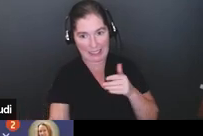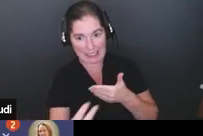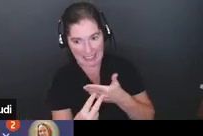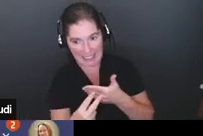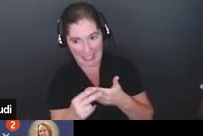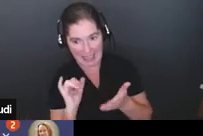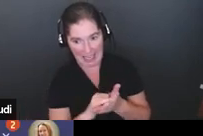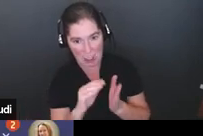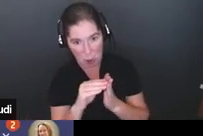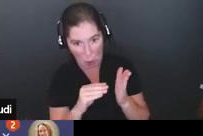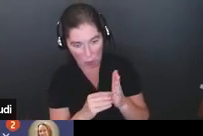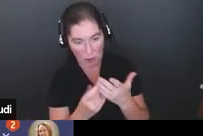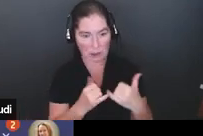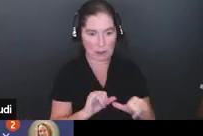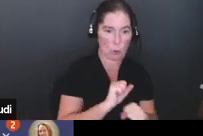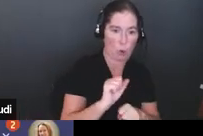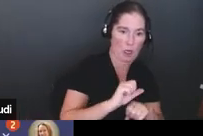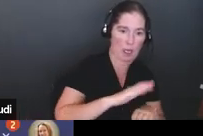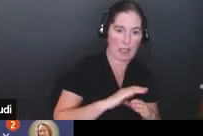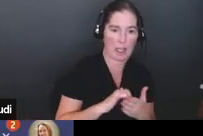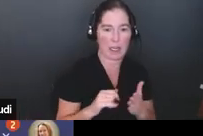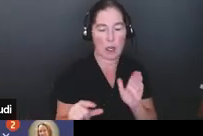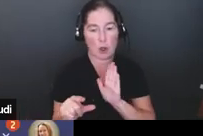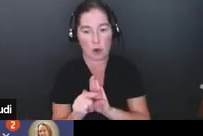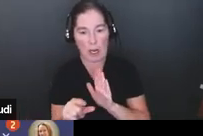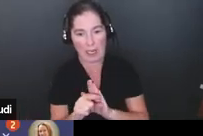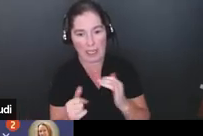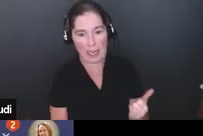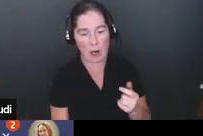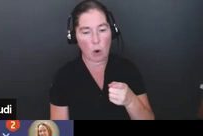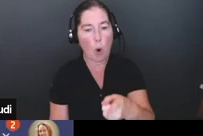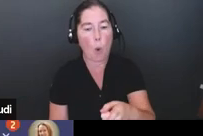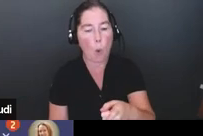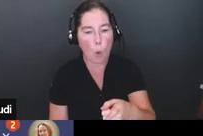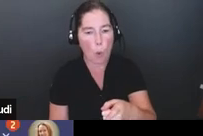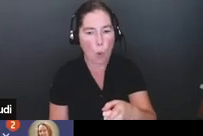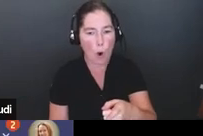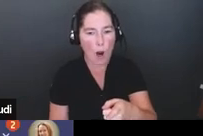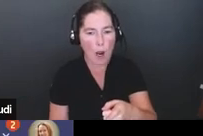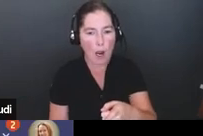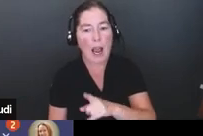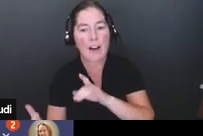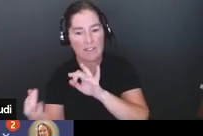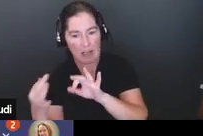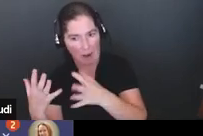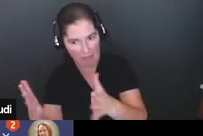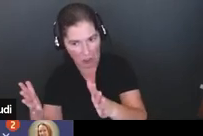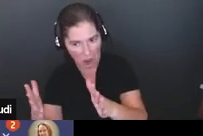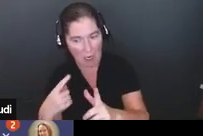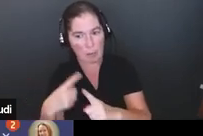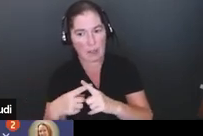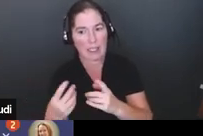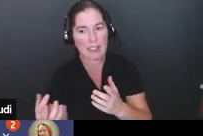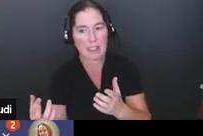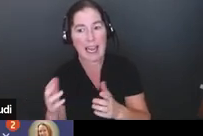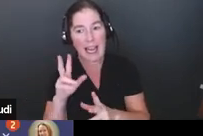and continue working on it. And if I go into graded now, it shows that I gave her some feedback and I returned